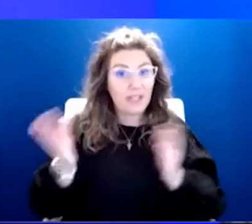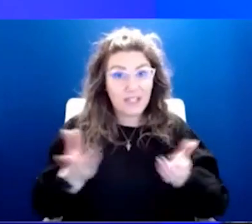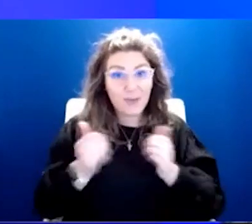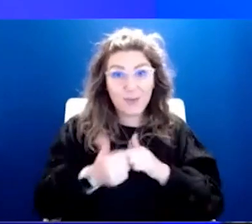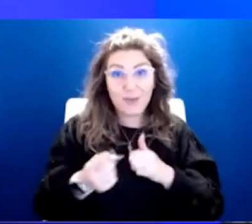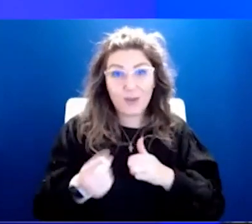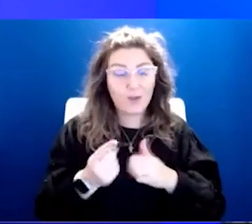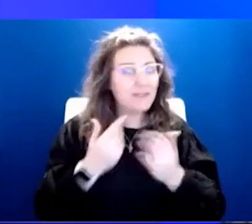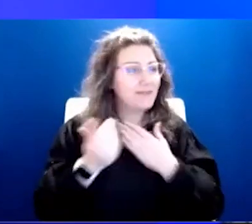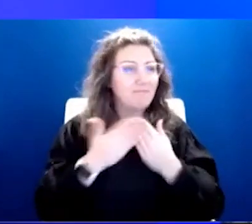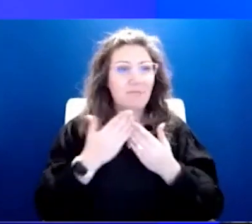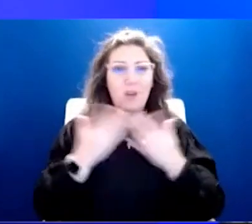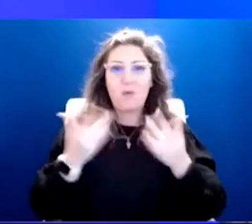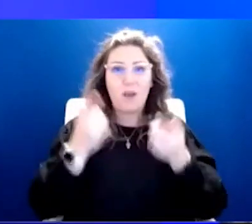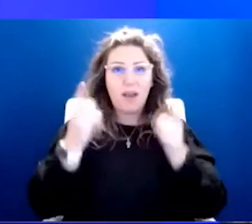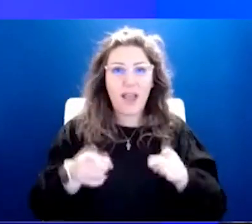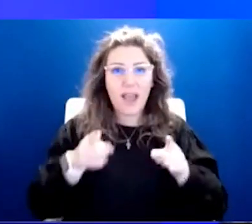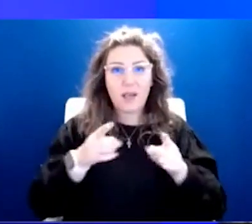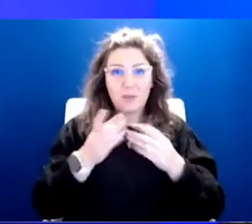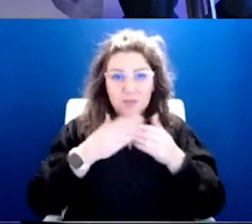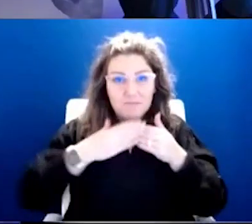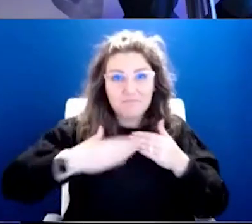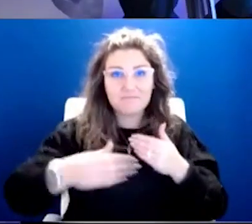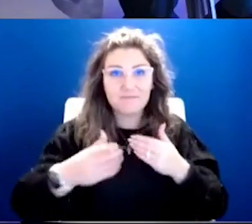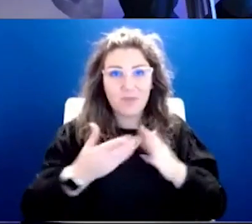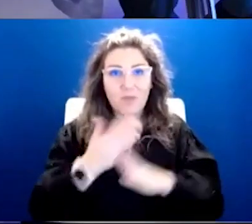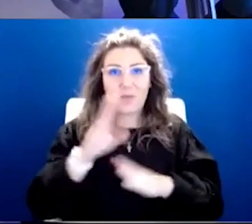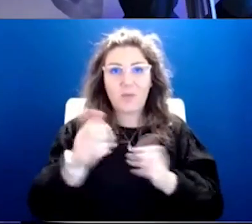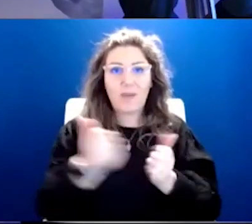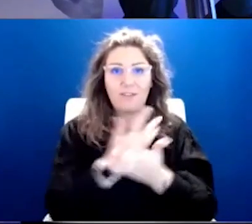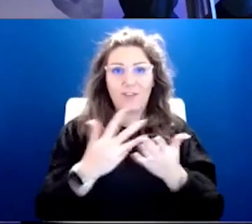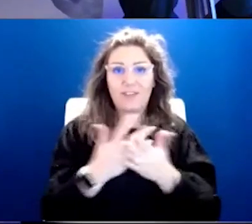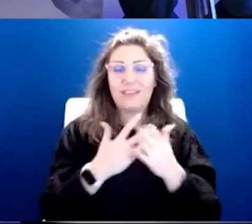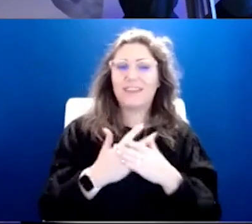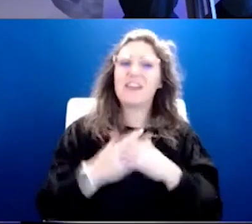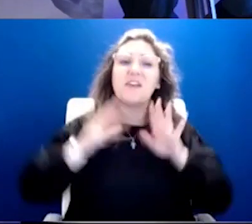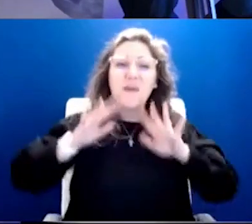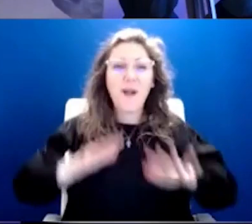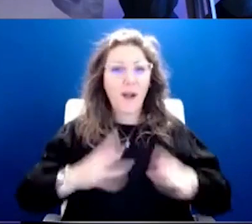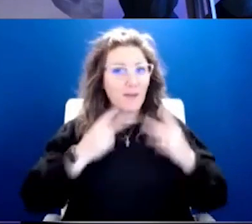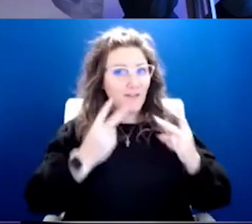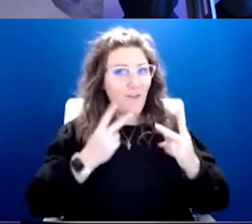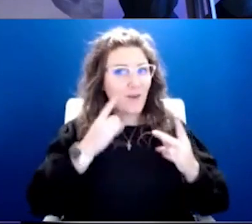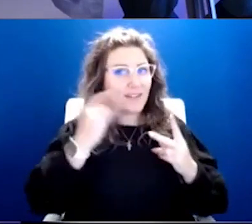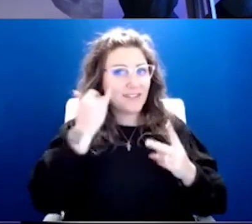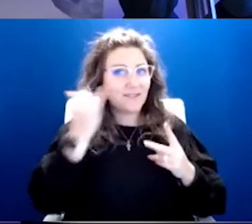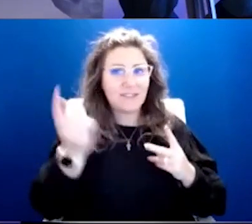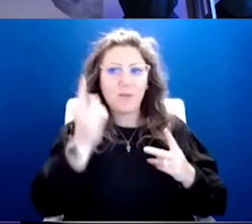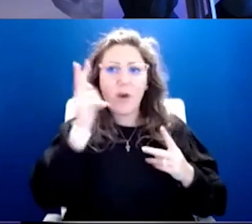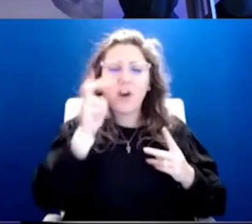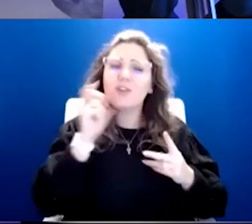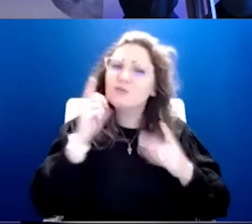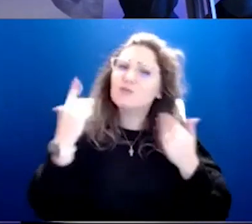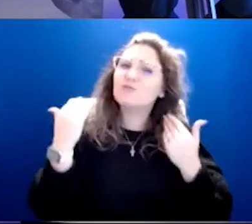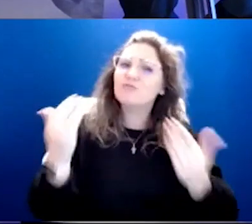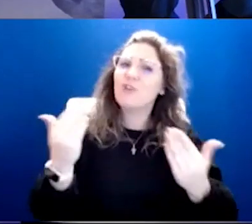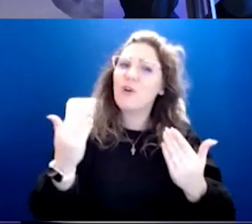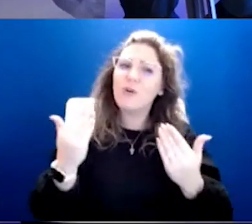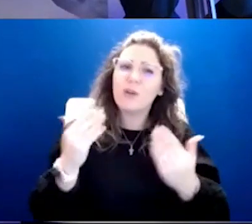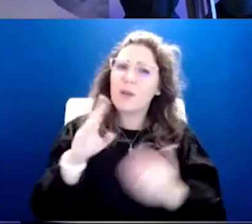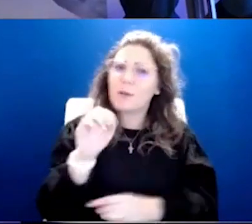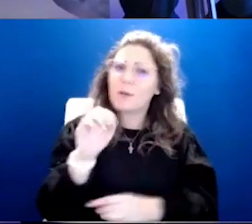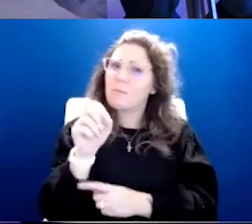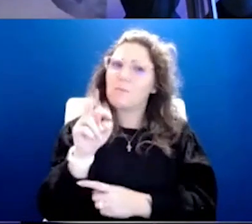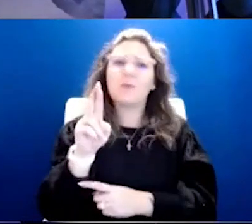what happens going forward through this. You have a very calming voice. And how great would it be if somebody heard you say, just go get boosted today. We got one person boosted